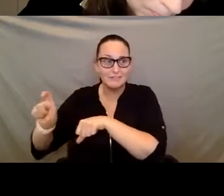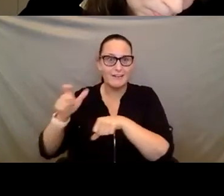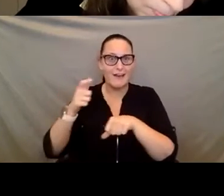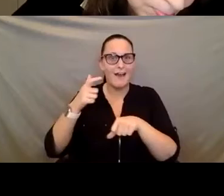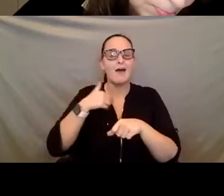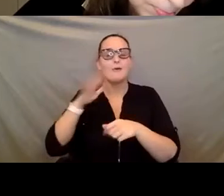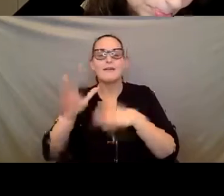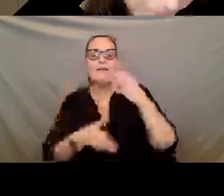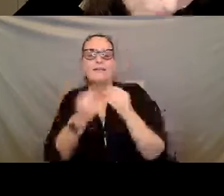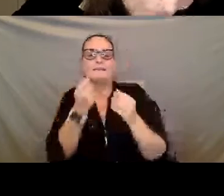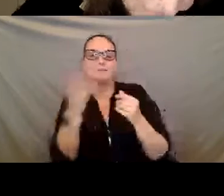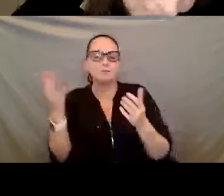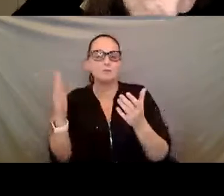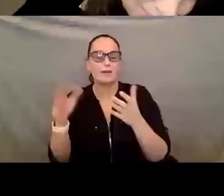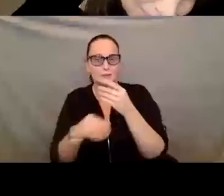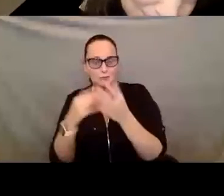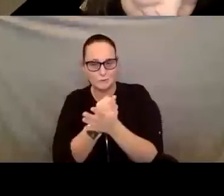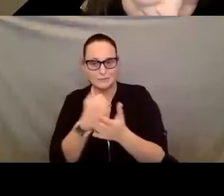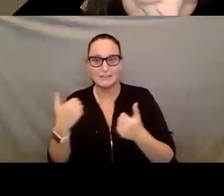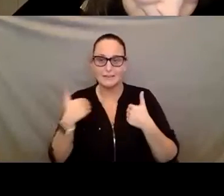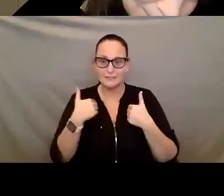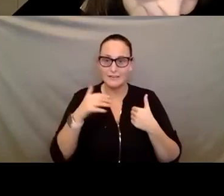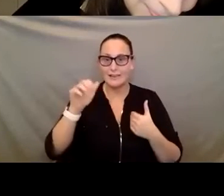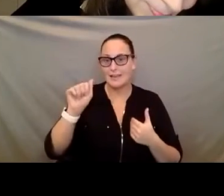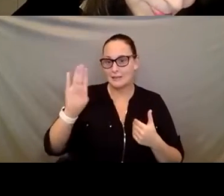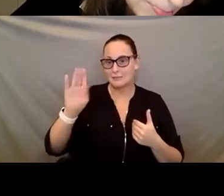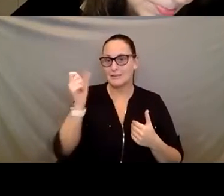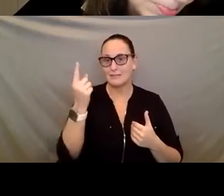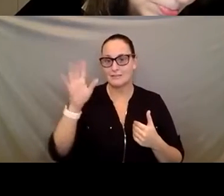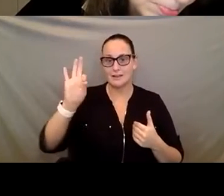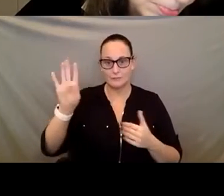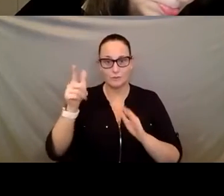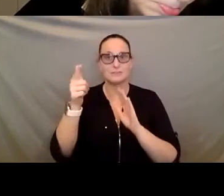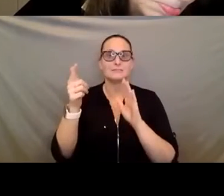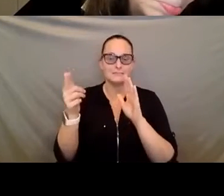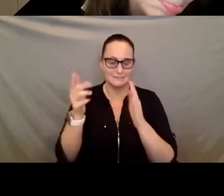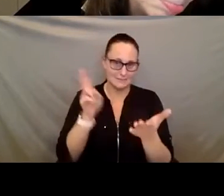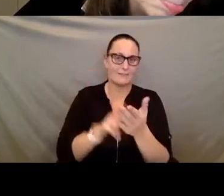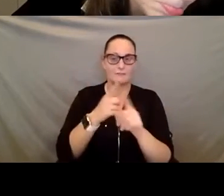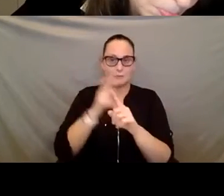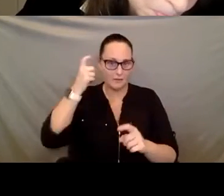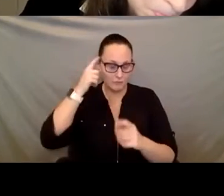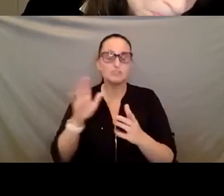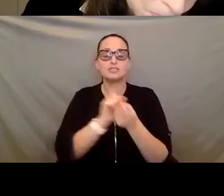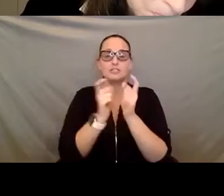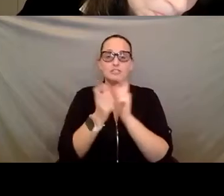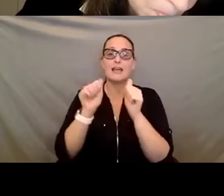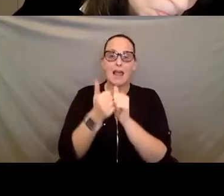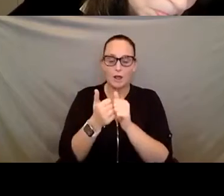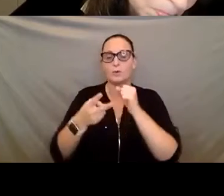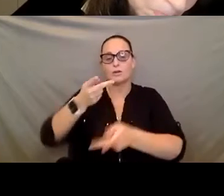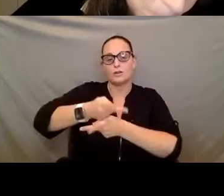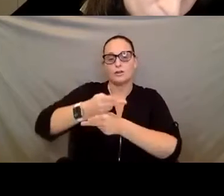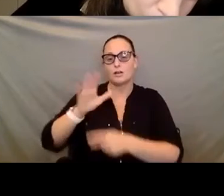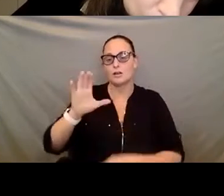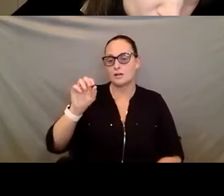on a few extra wins. We had AB 1194 got signed by the governor, which changes the way we do conservatorships in